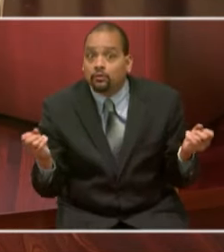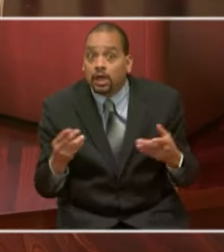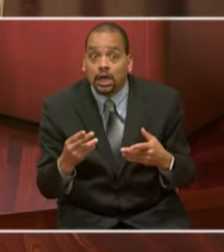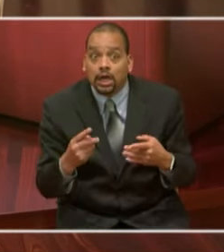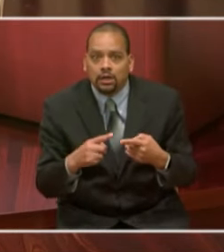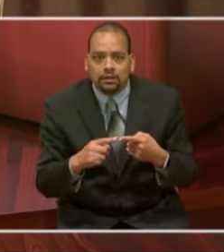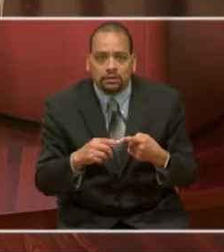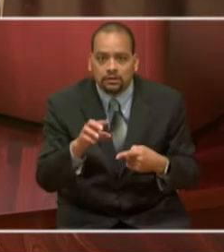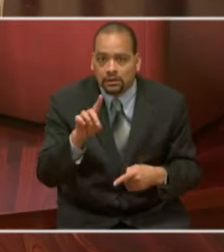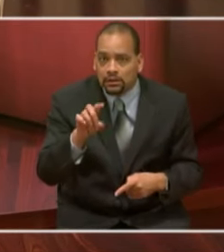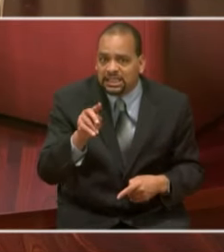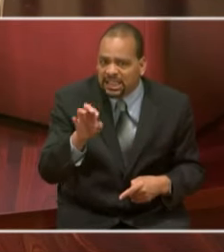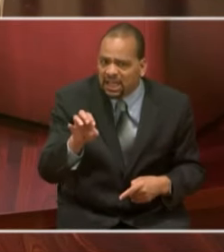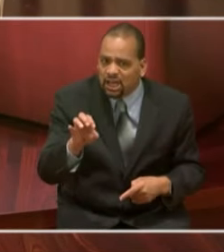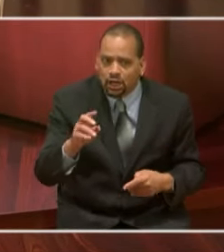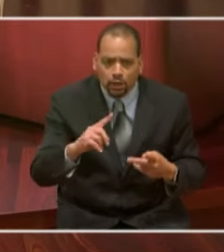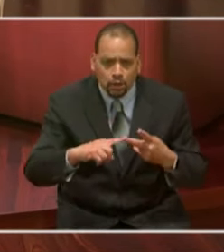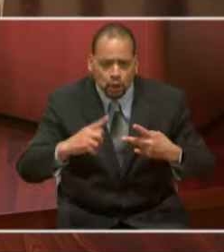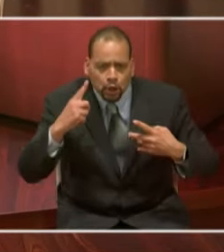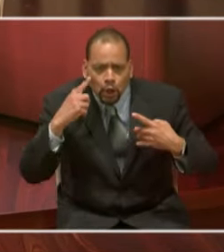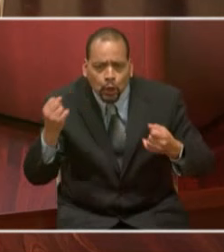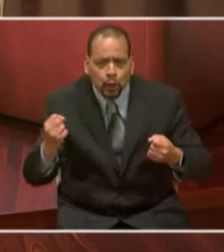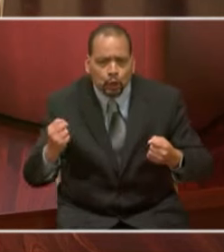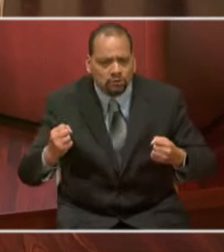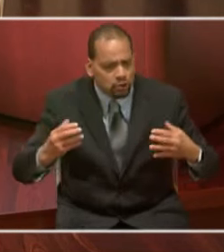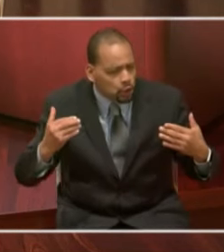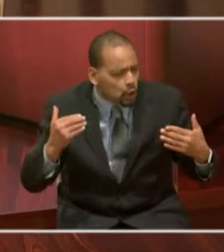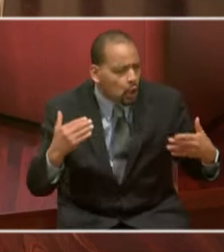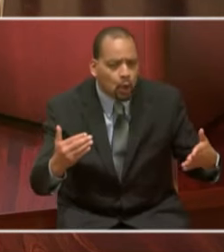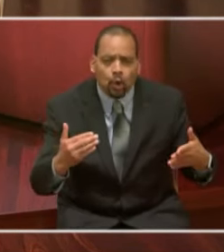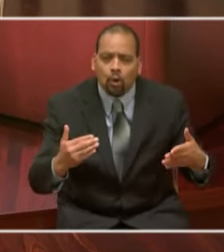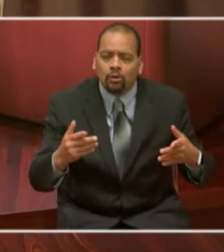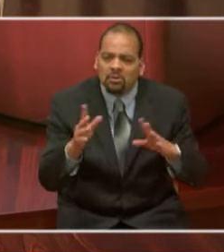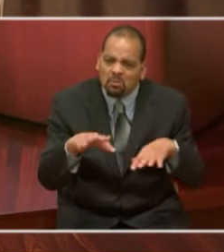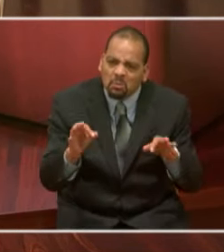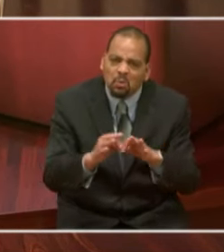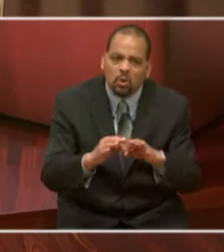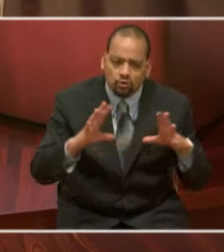participant leaders stayed in that hotel, and he was in the lobby.